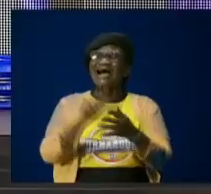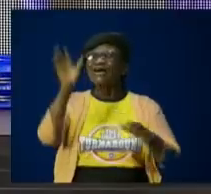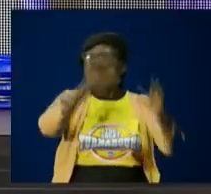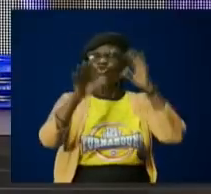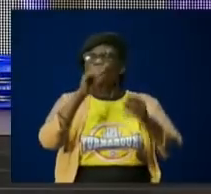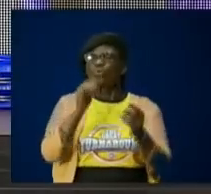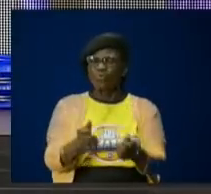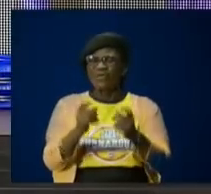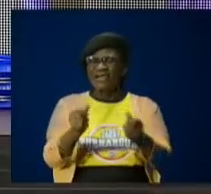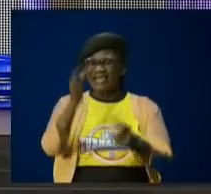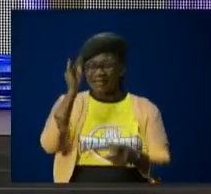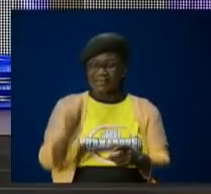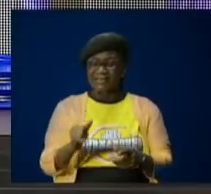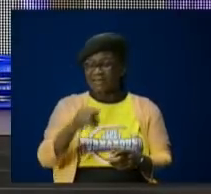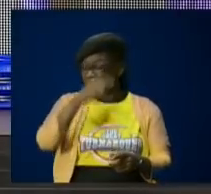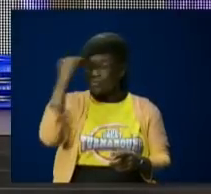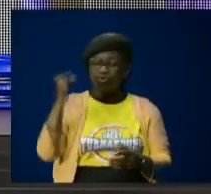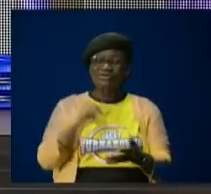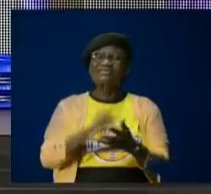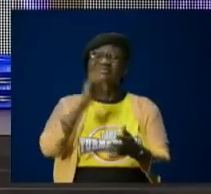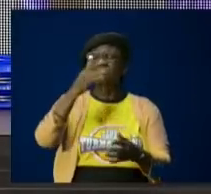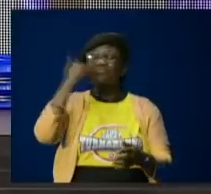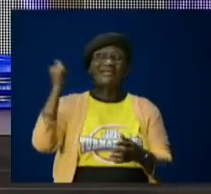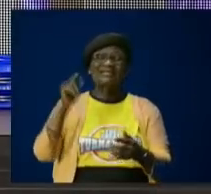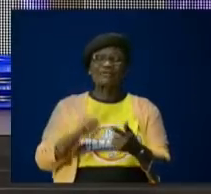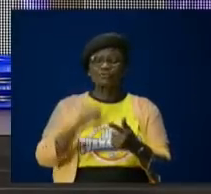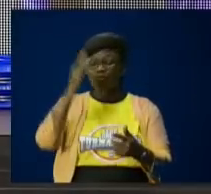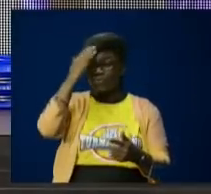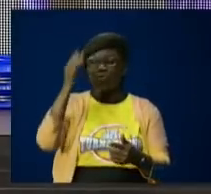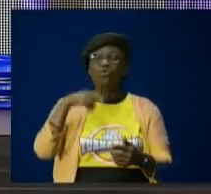Because it's better to know who are your friends,